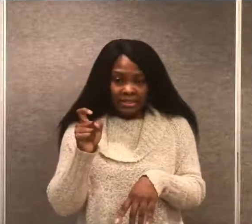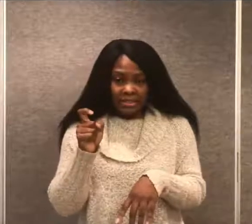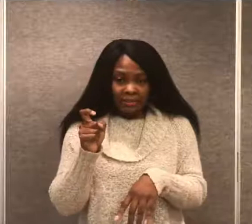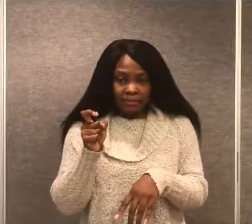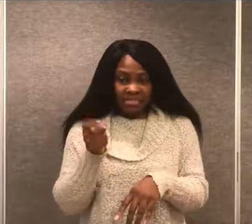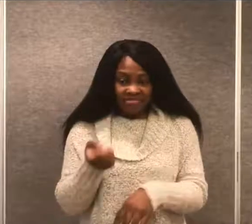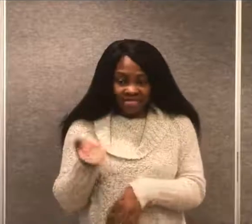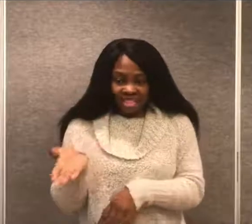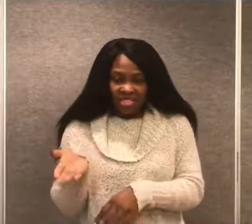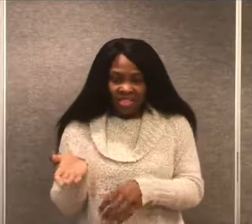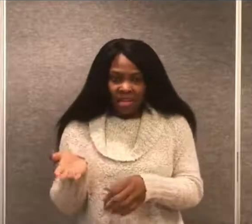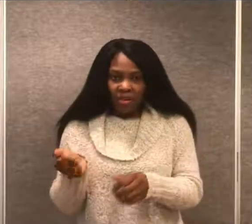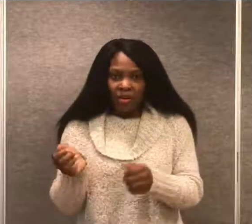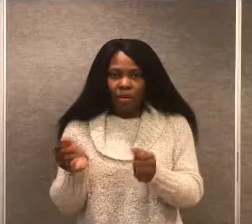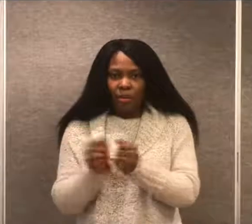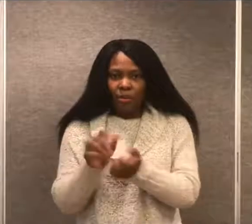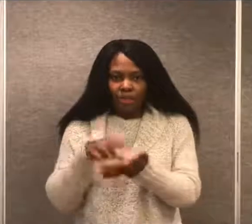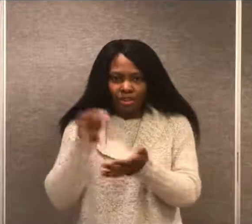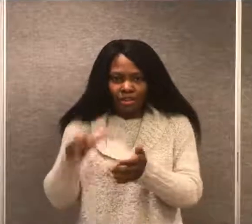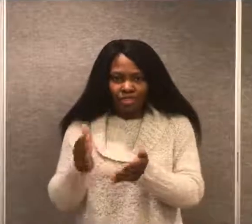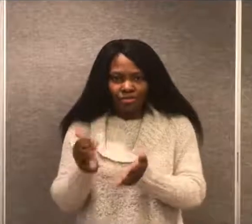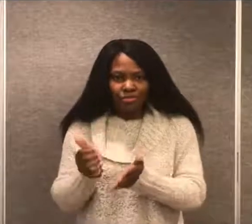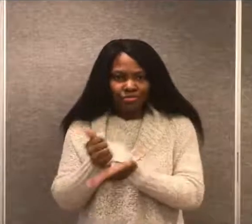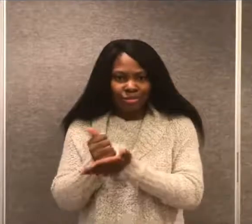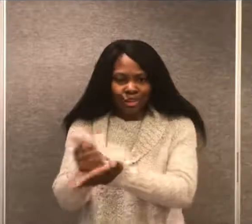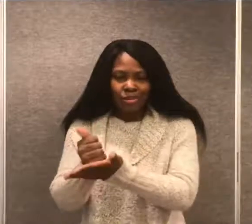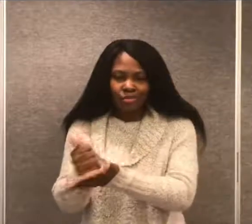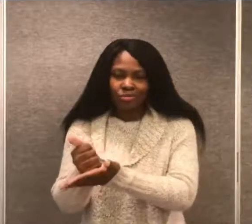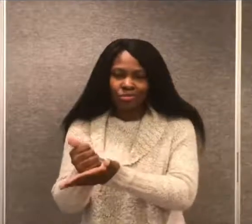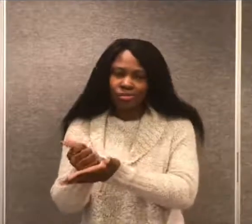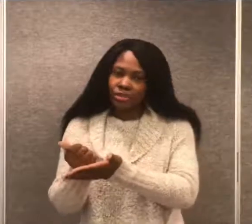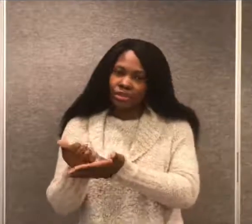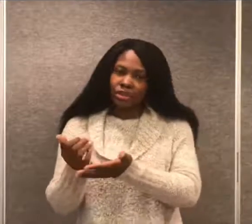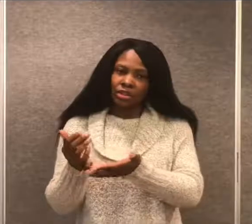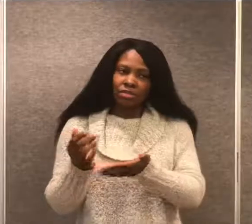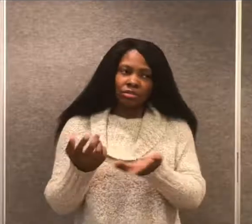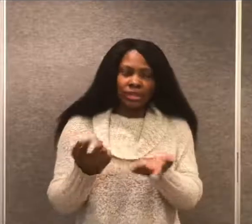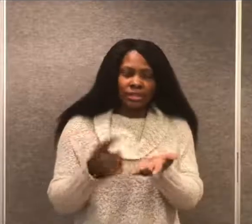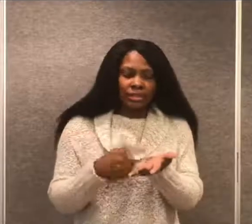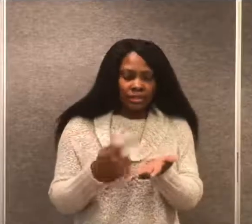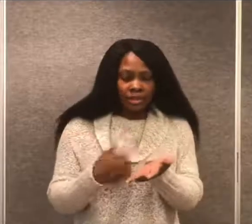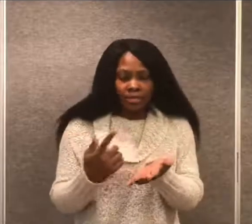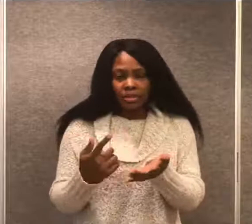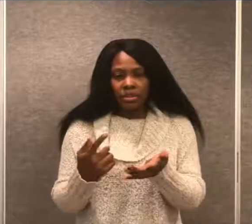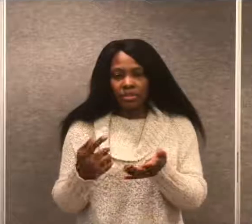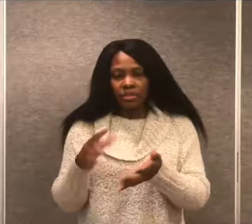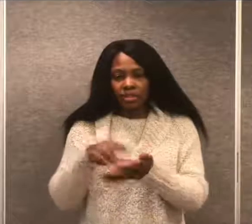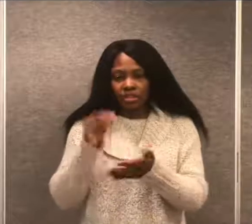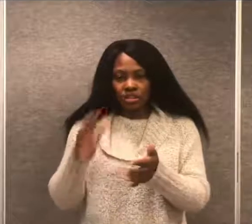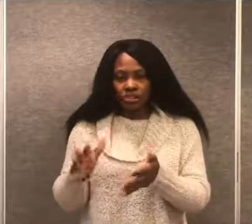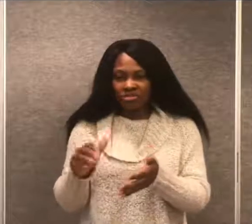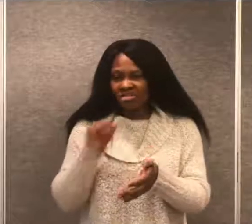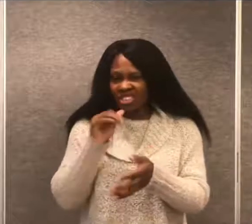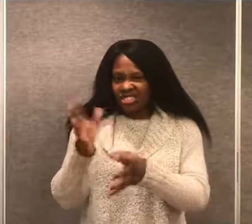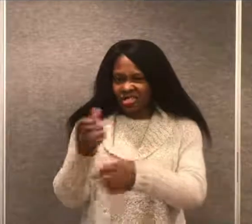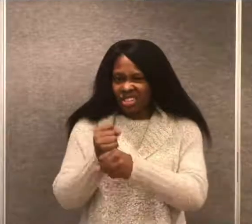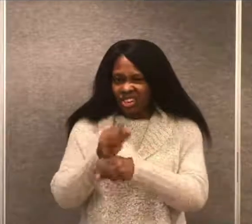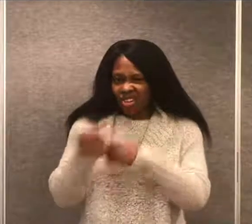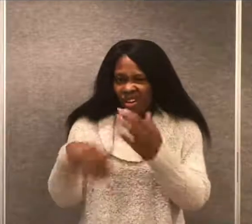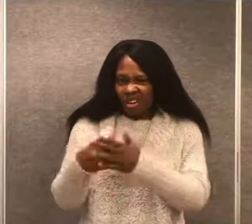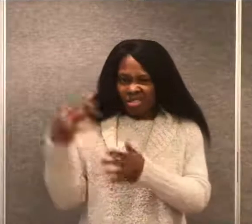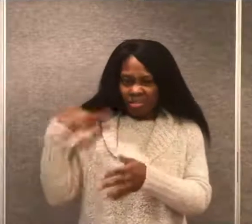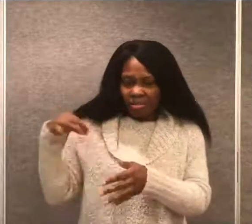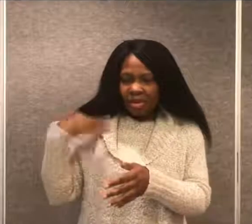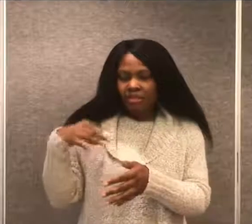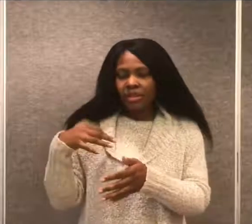them along the way. So sometimes they weren't able to get the full benefit of the occupational and physical therapy. The same thing with